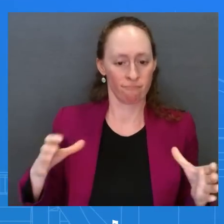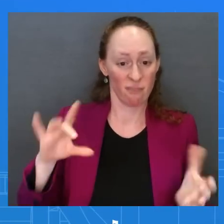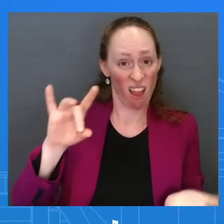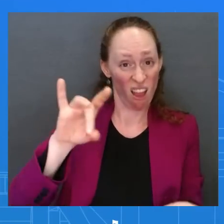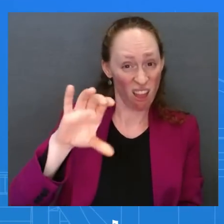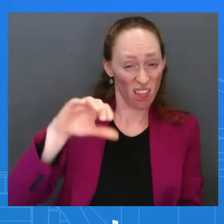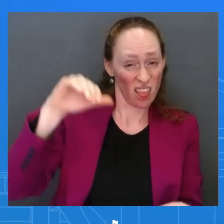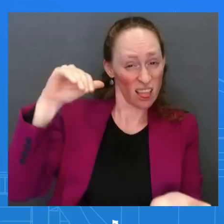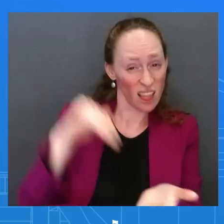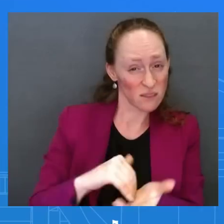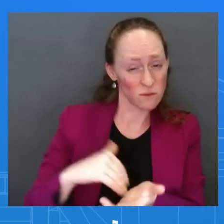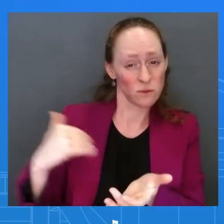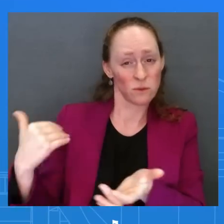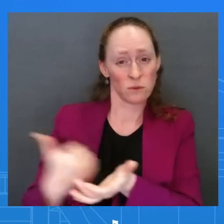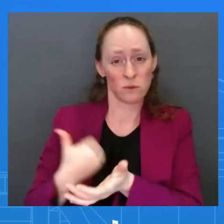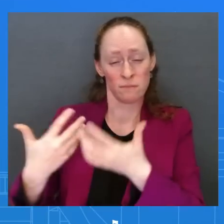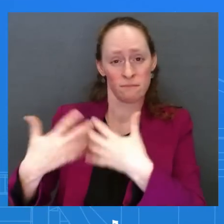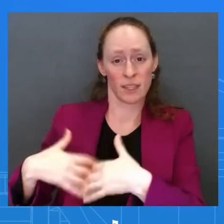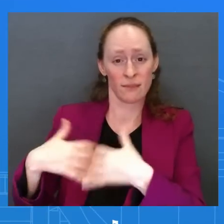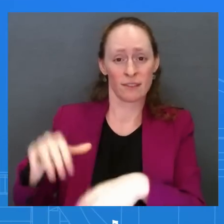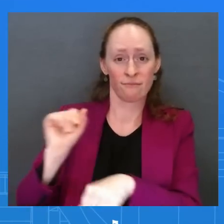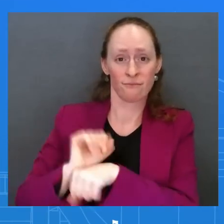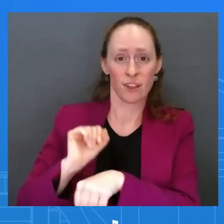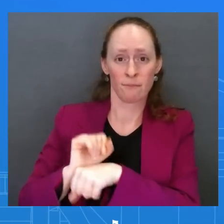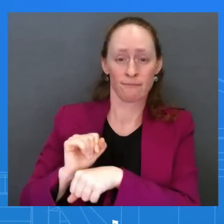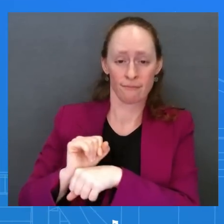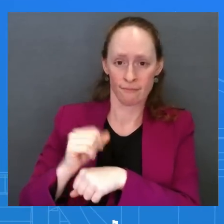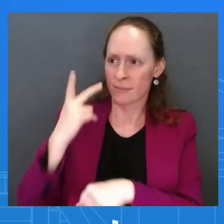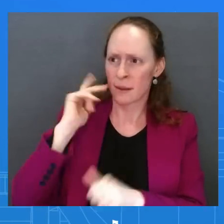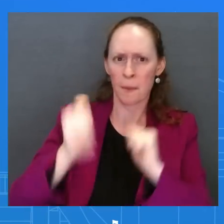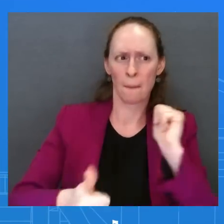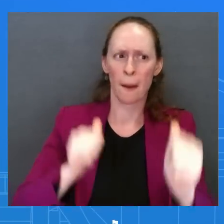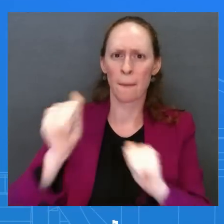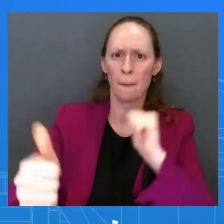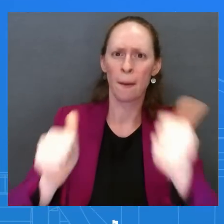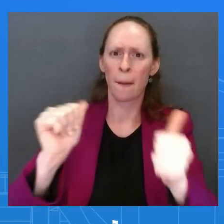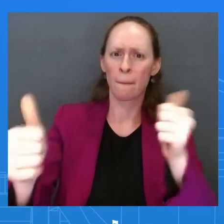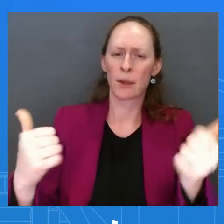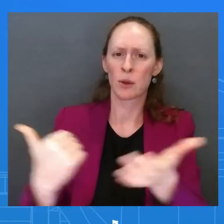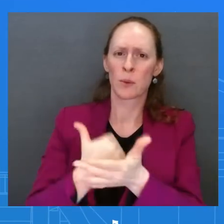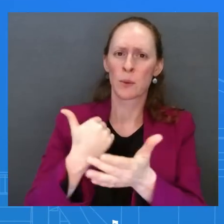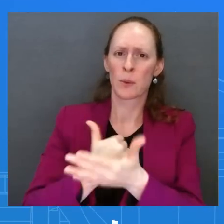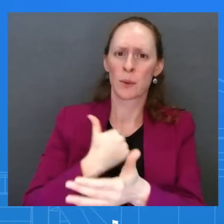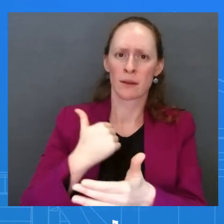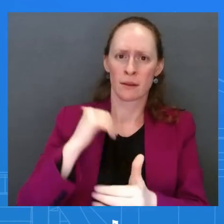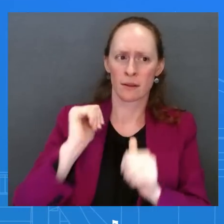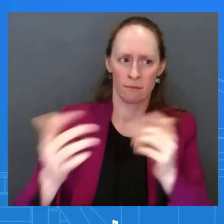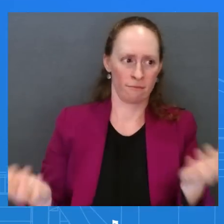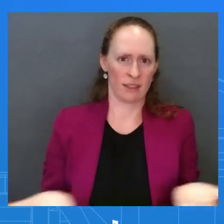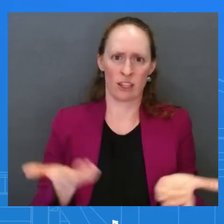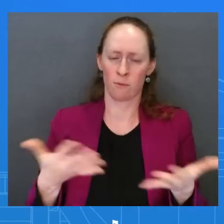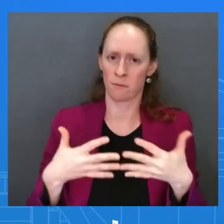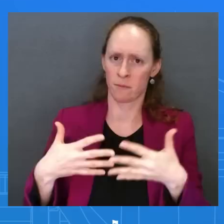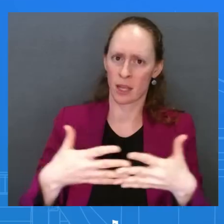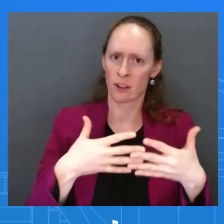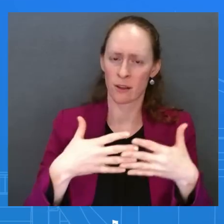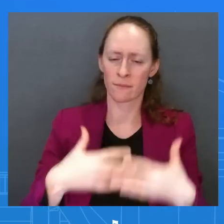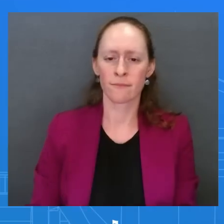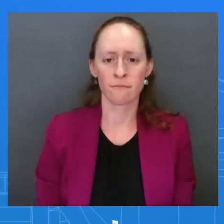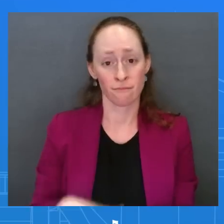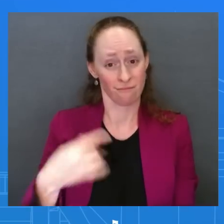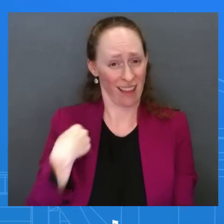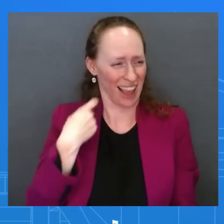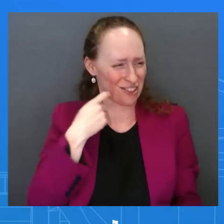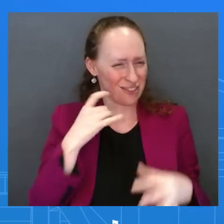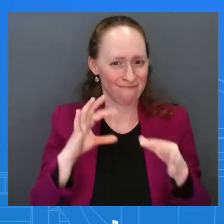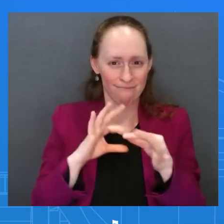have not seen that in a long time, right? And so that is incredibly important. Utility bills, I just talked about what the Inflation Reduction Act is